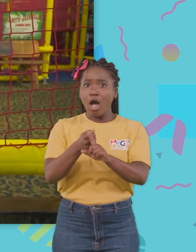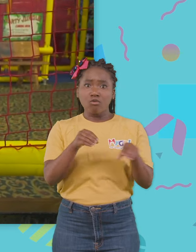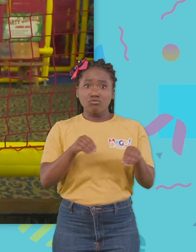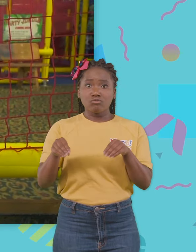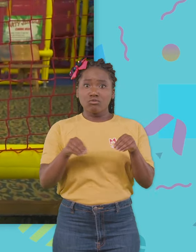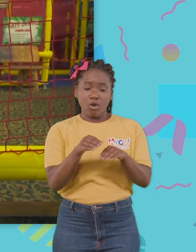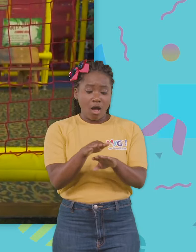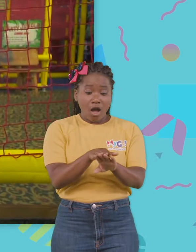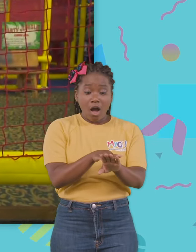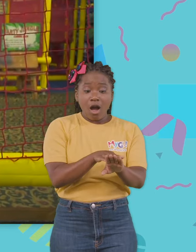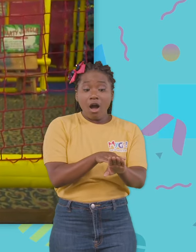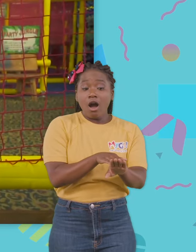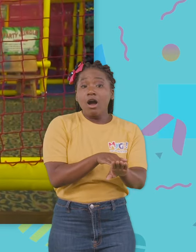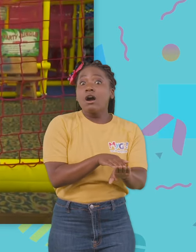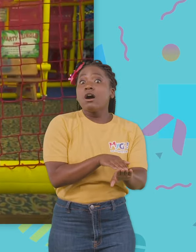really